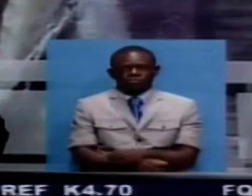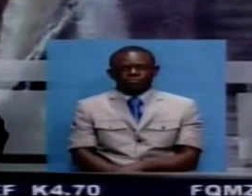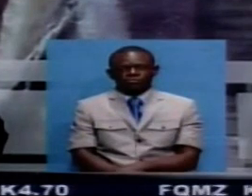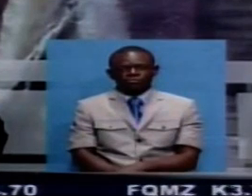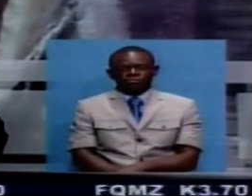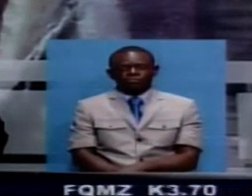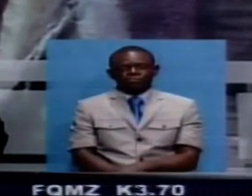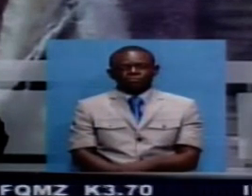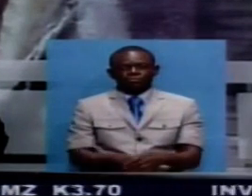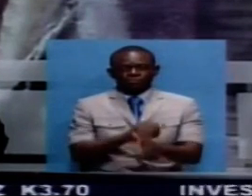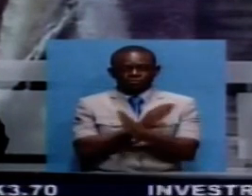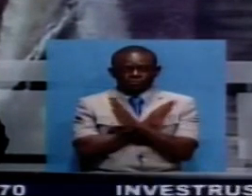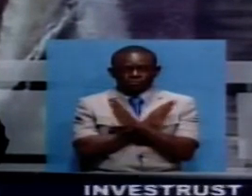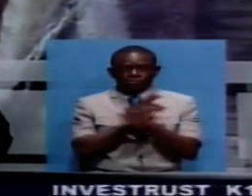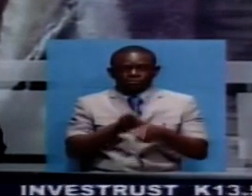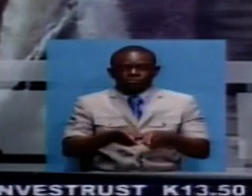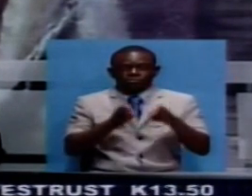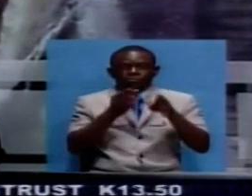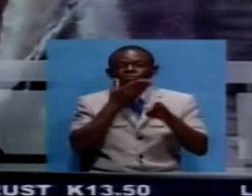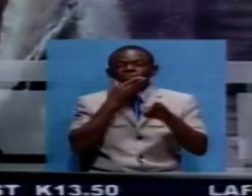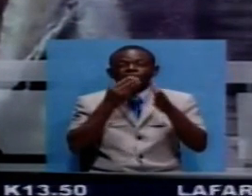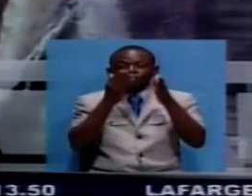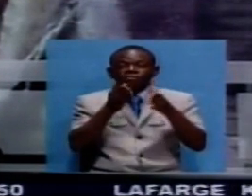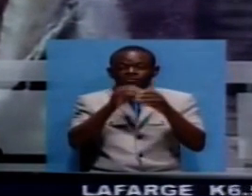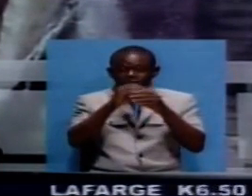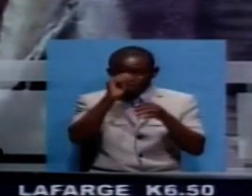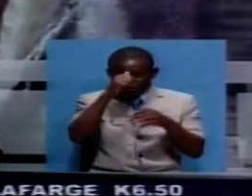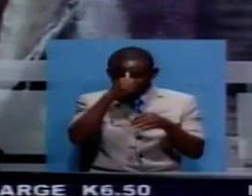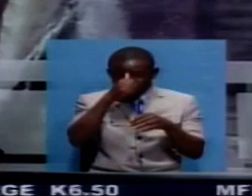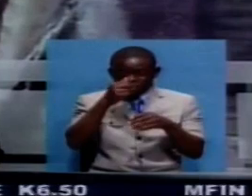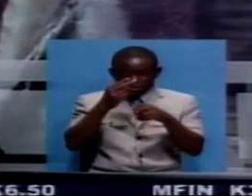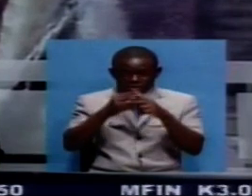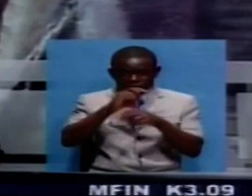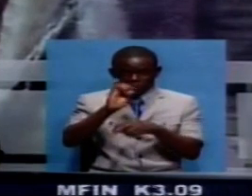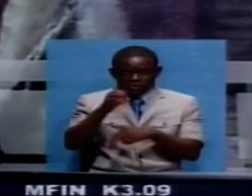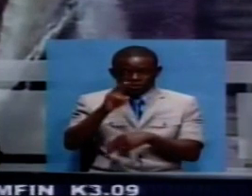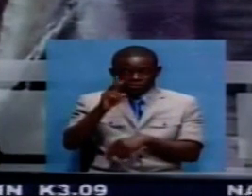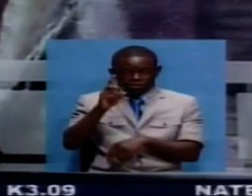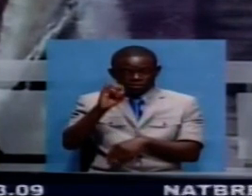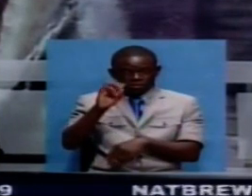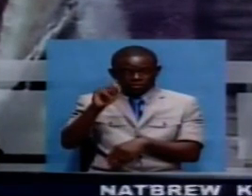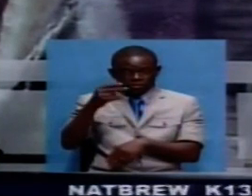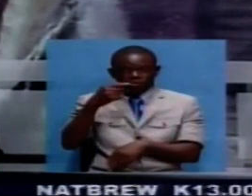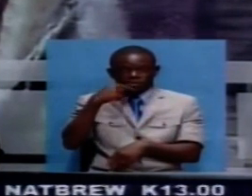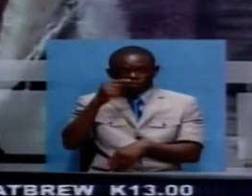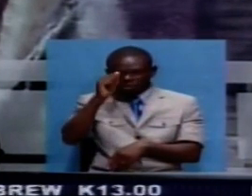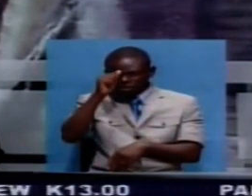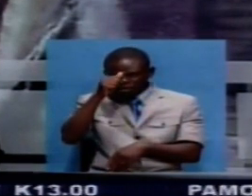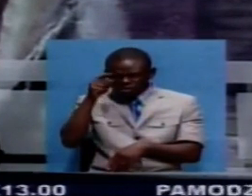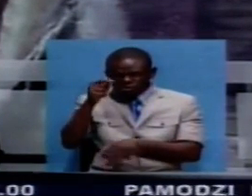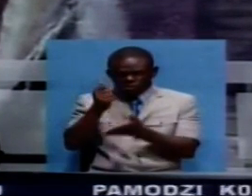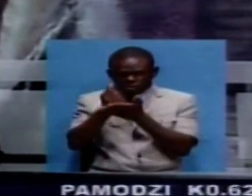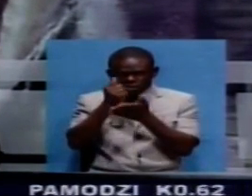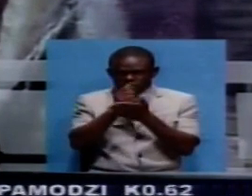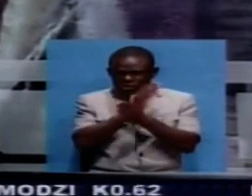Zambia's High Commissioner to India, Judith Kapijimpanga, says the exchange program between India and Zambia in the health sector will